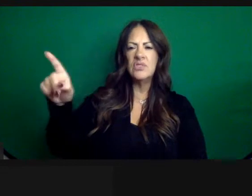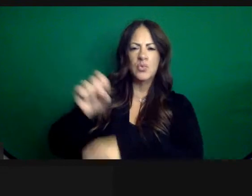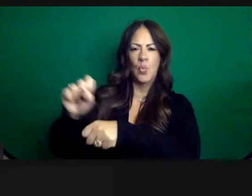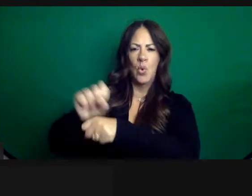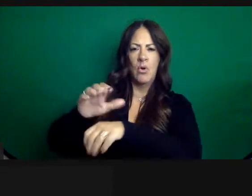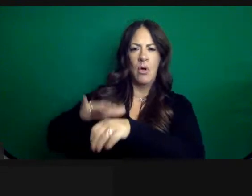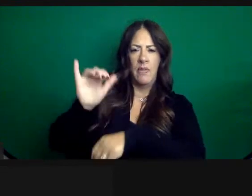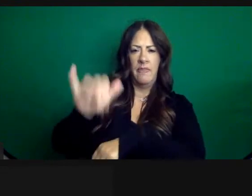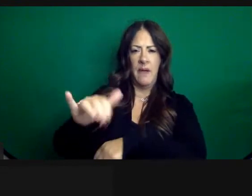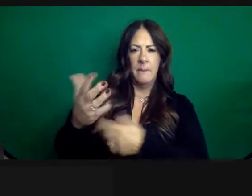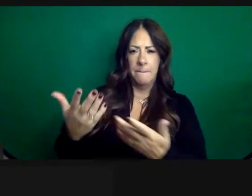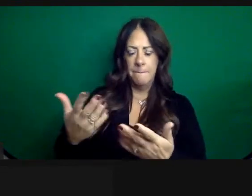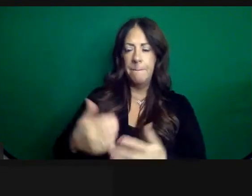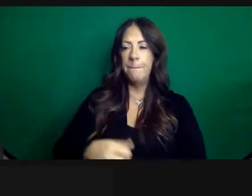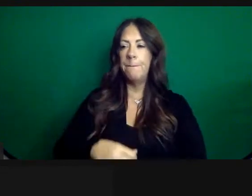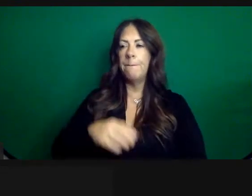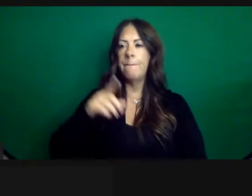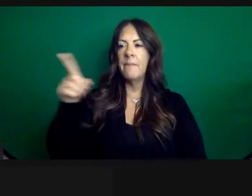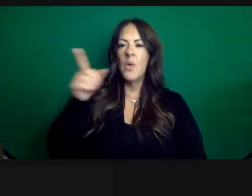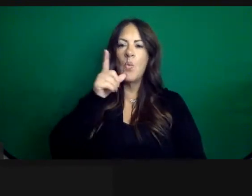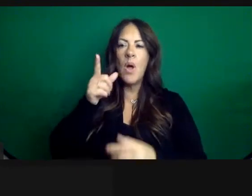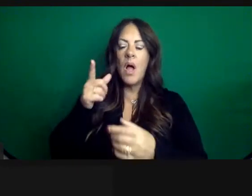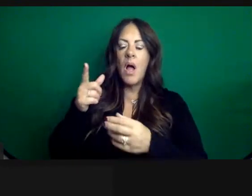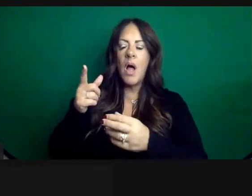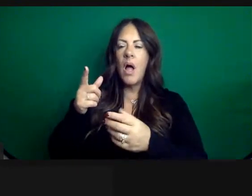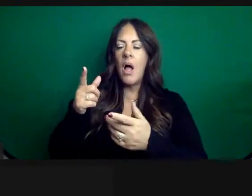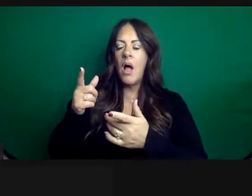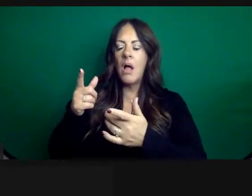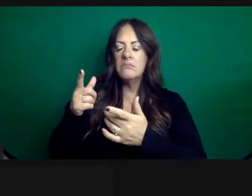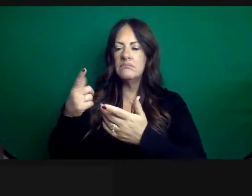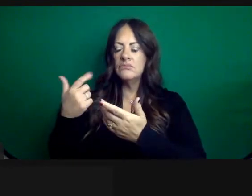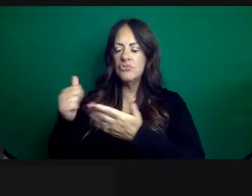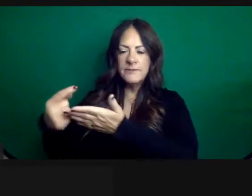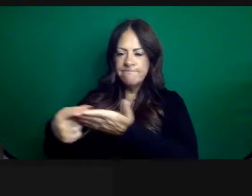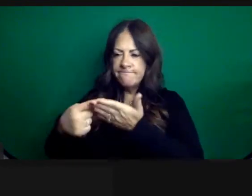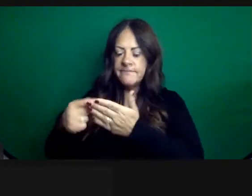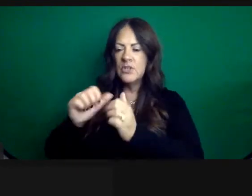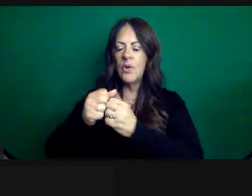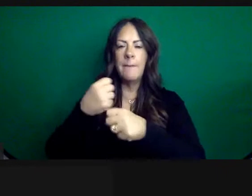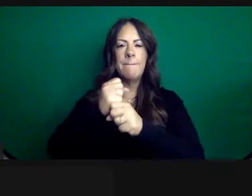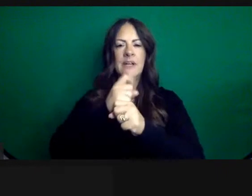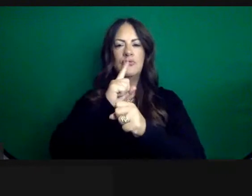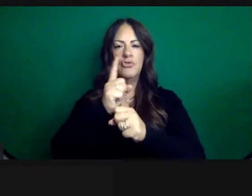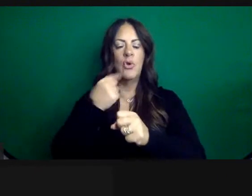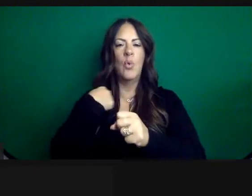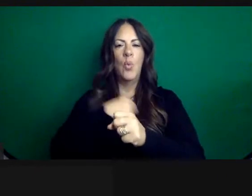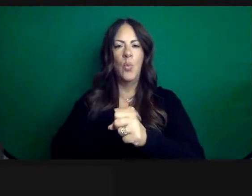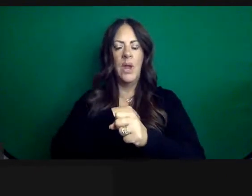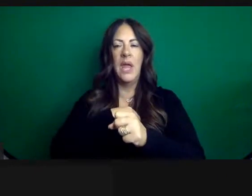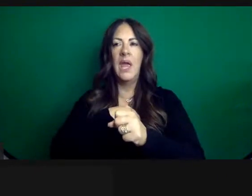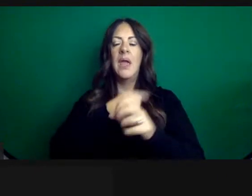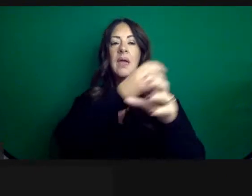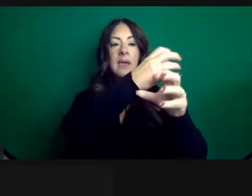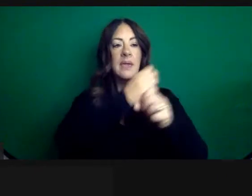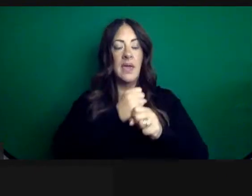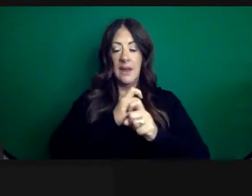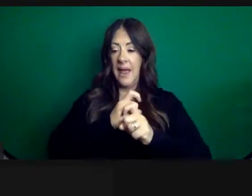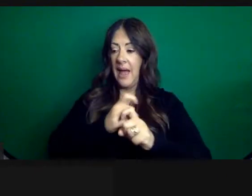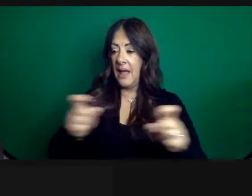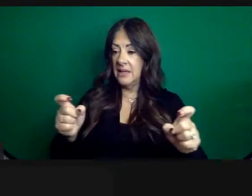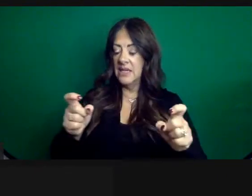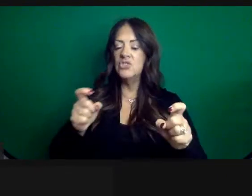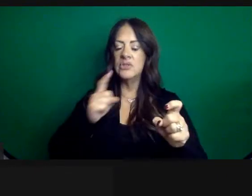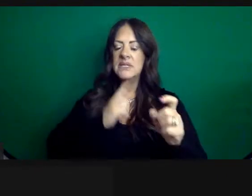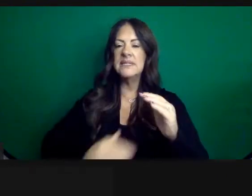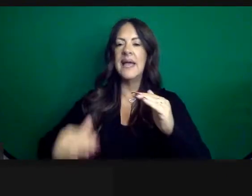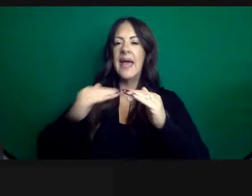of some of the day-to-day issues, achieving equity in our allocation and administration strategy.